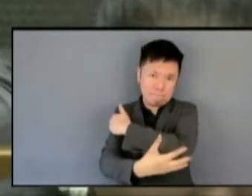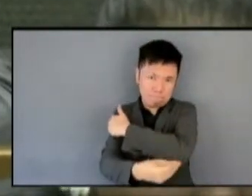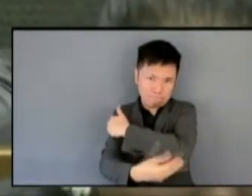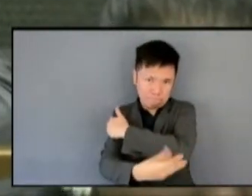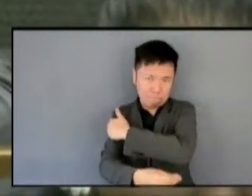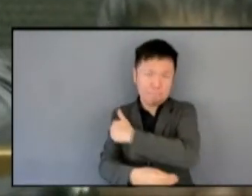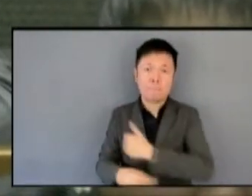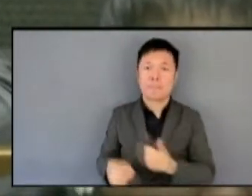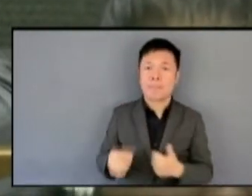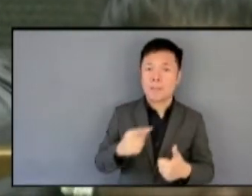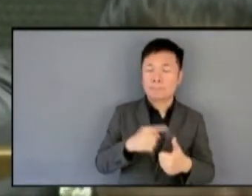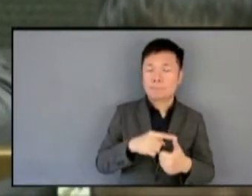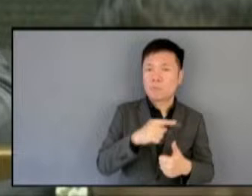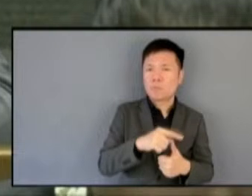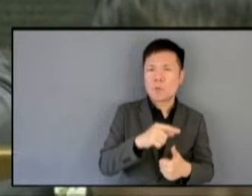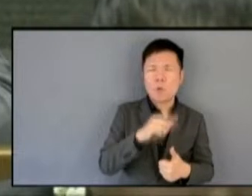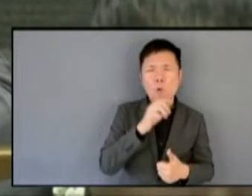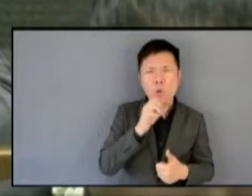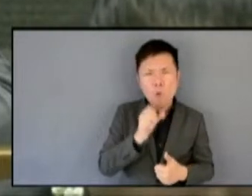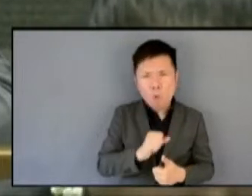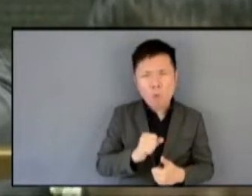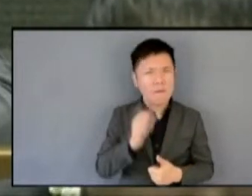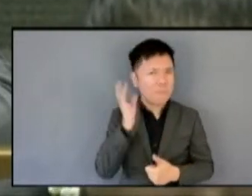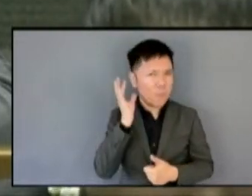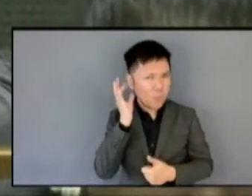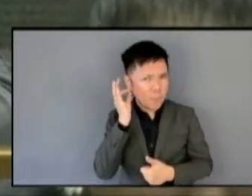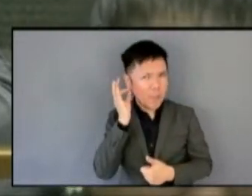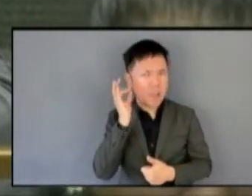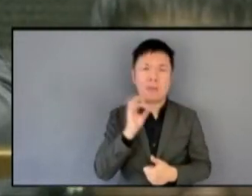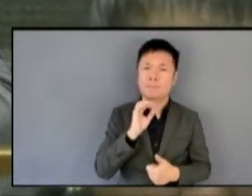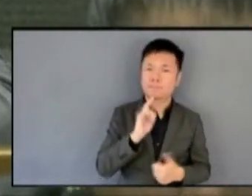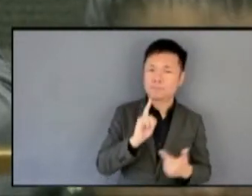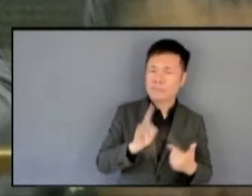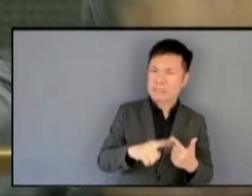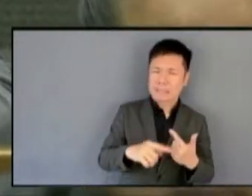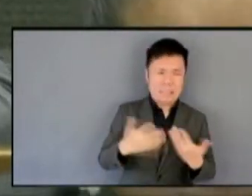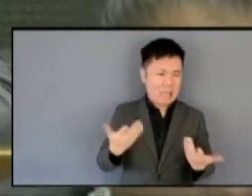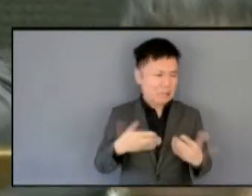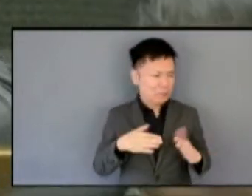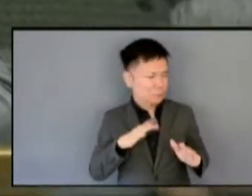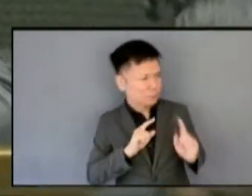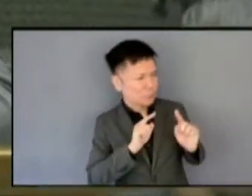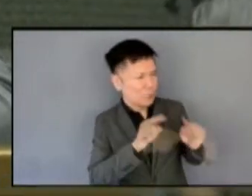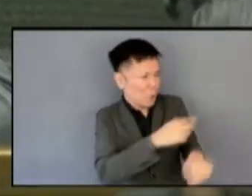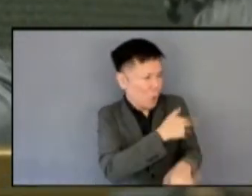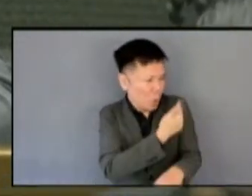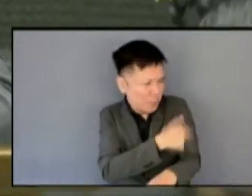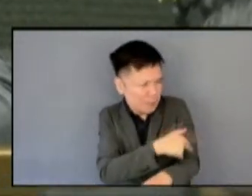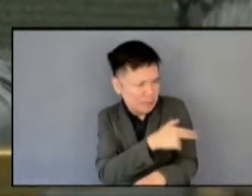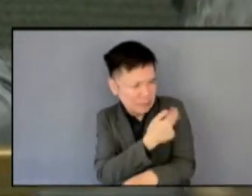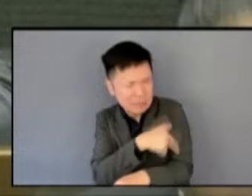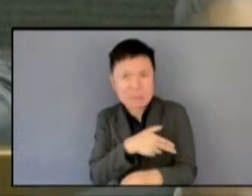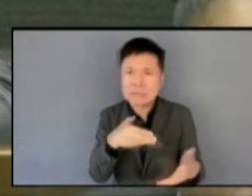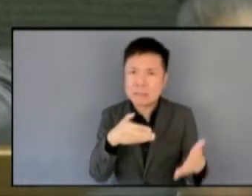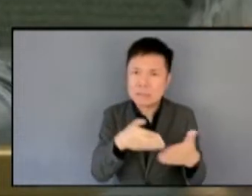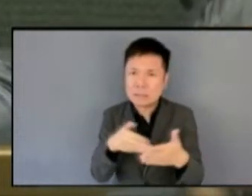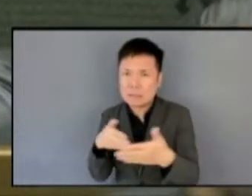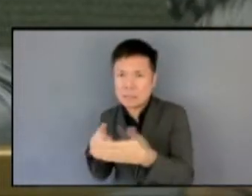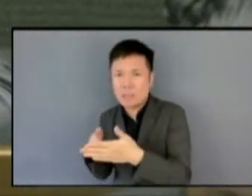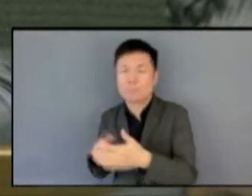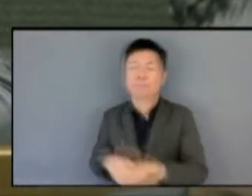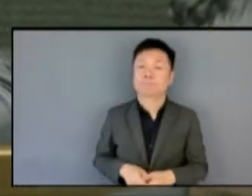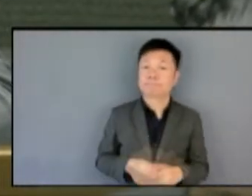particularly among older females, and barriers to accessing essential healthcare services. Another research in